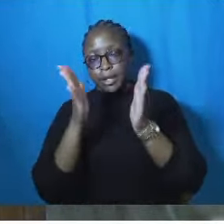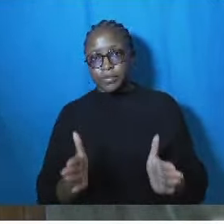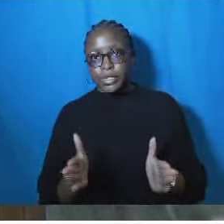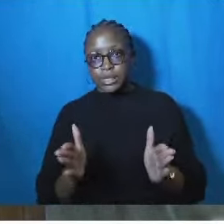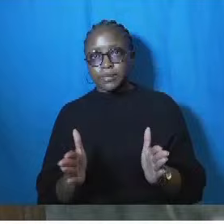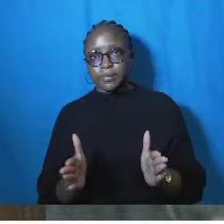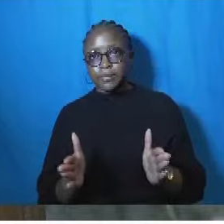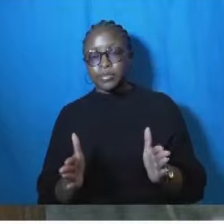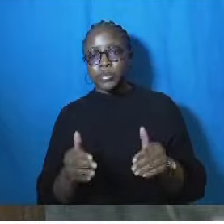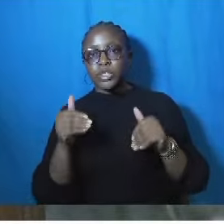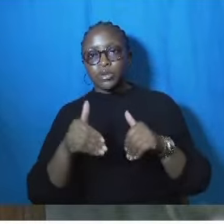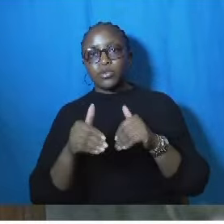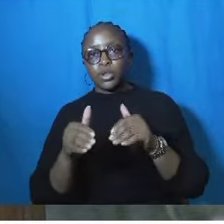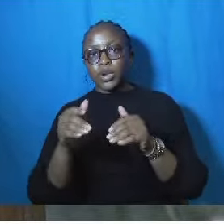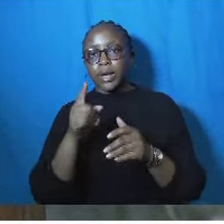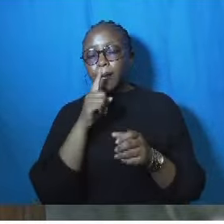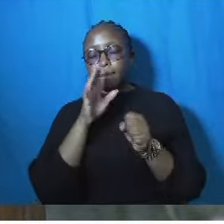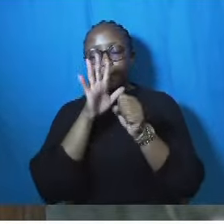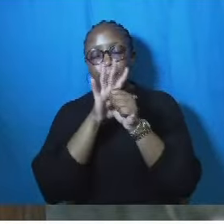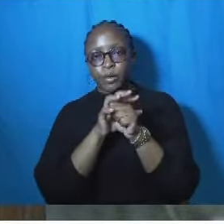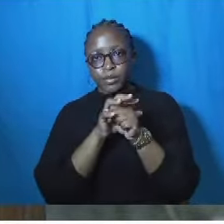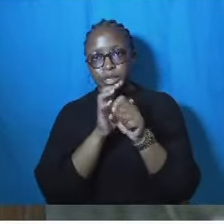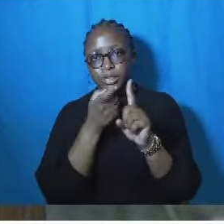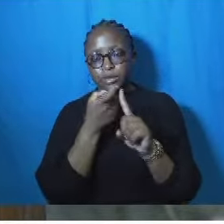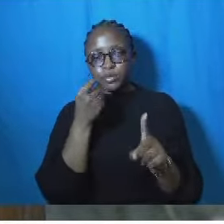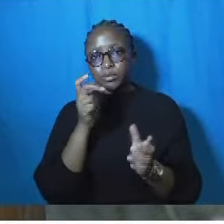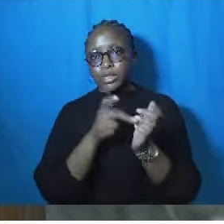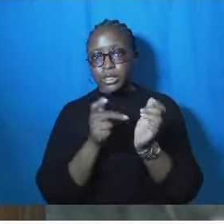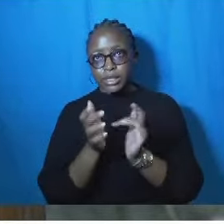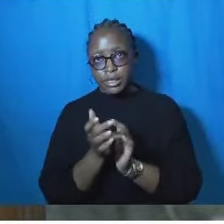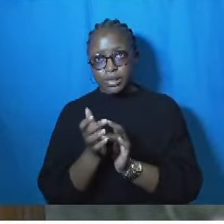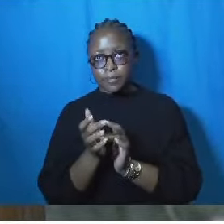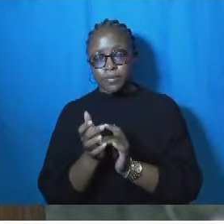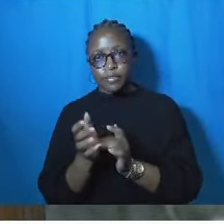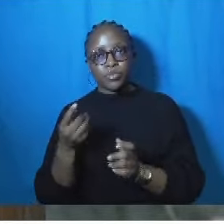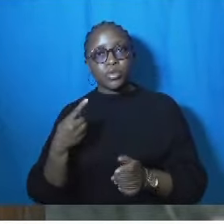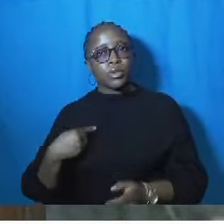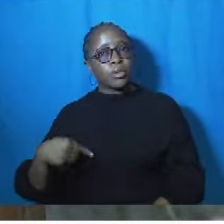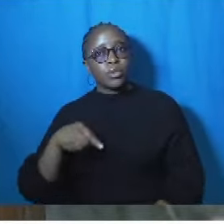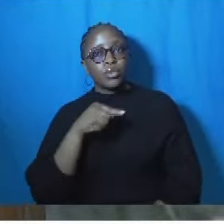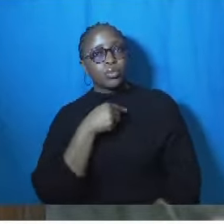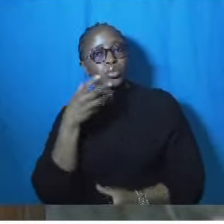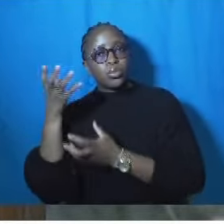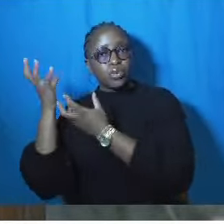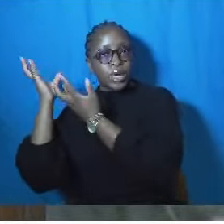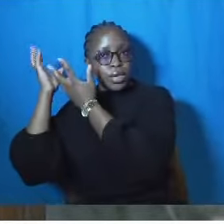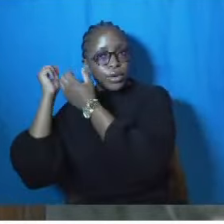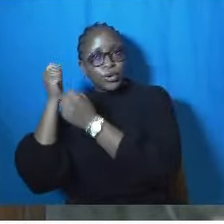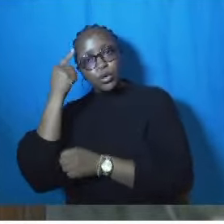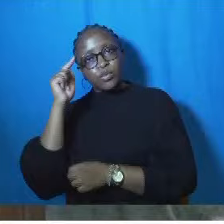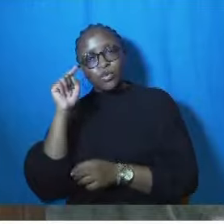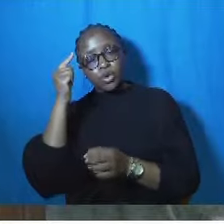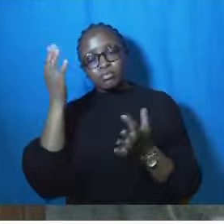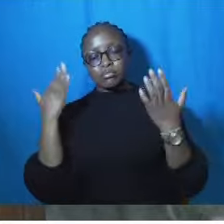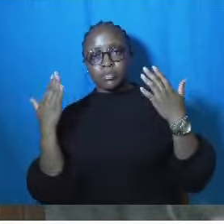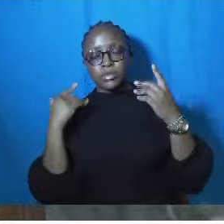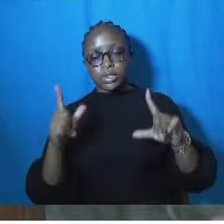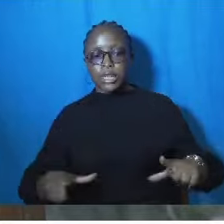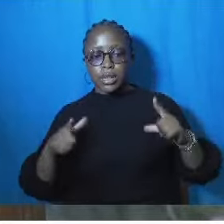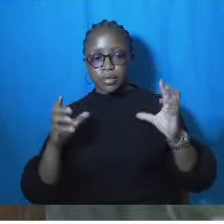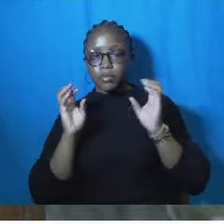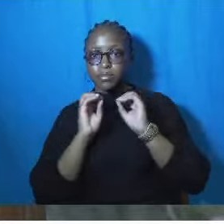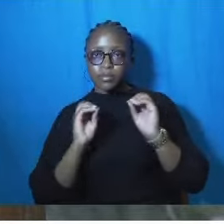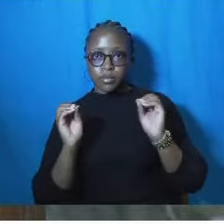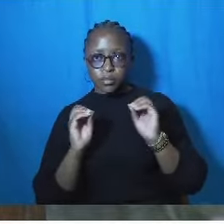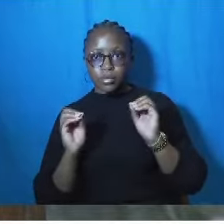to whoever believed in him. We do not hope for eternal life. As believers, eternal life